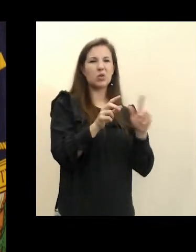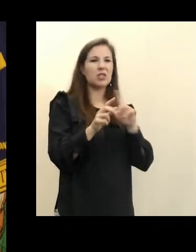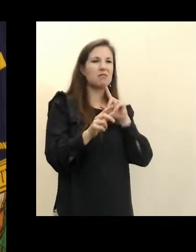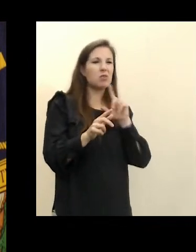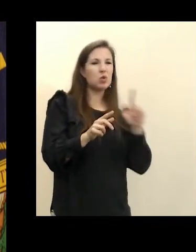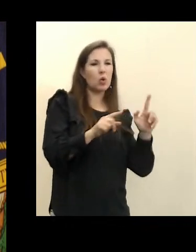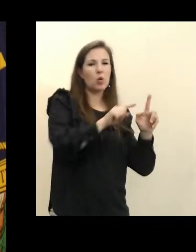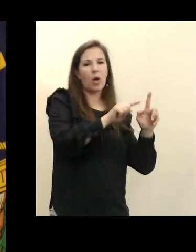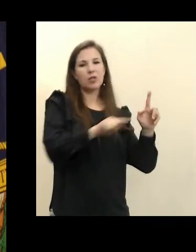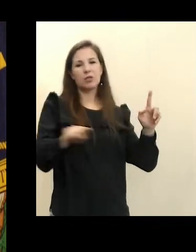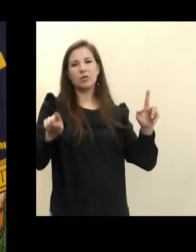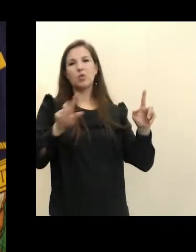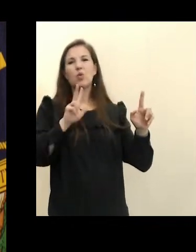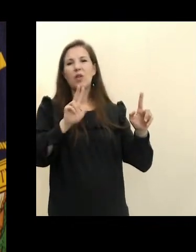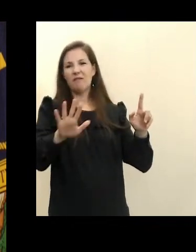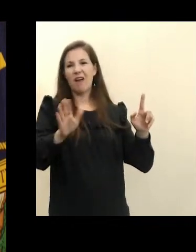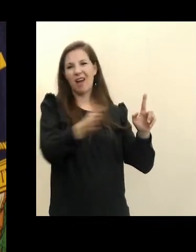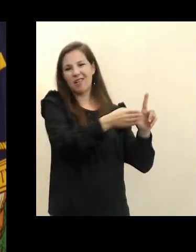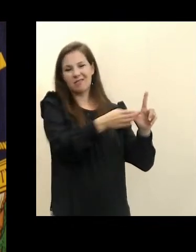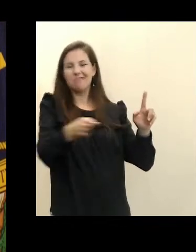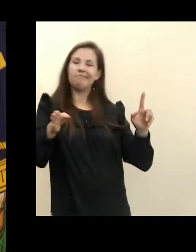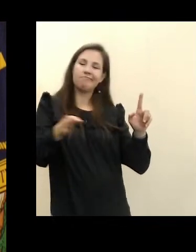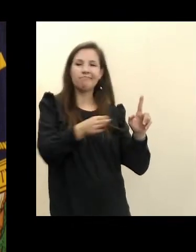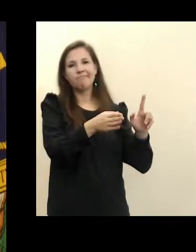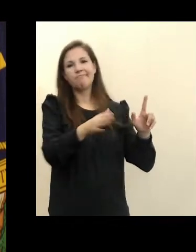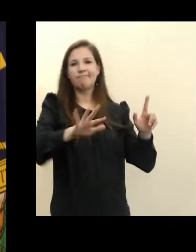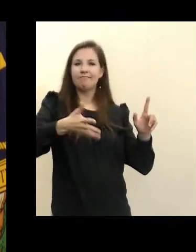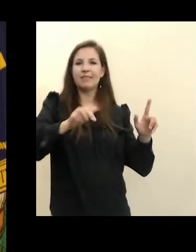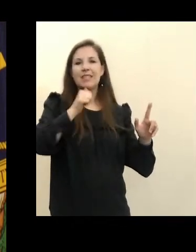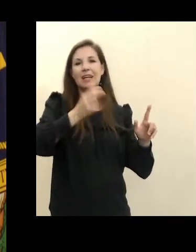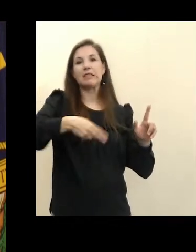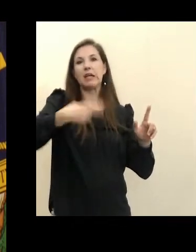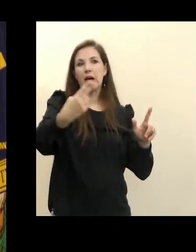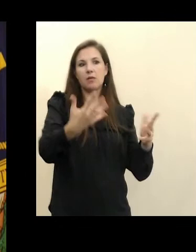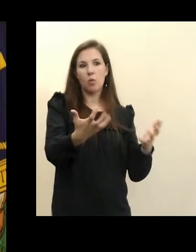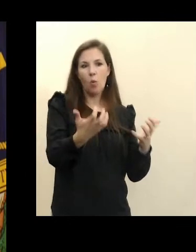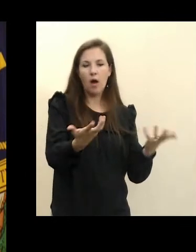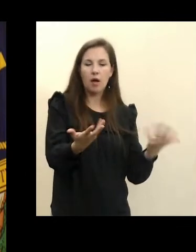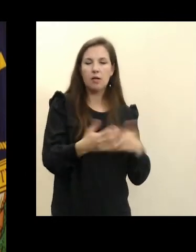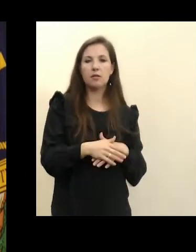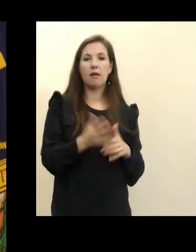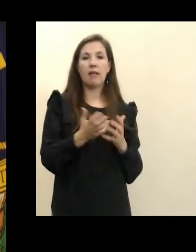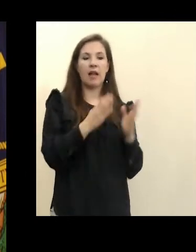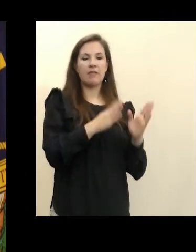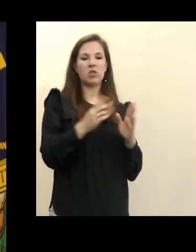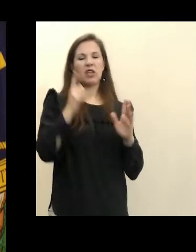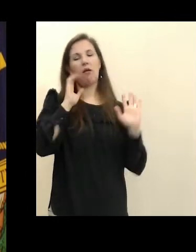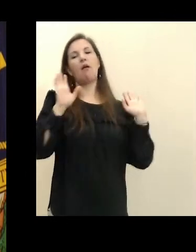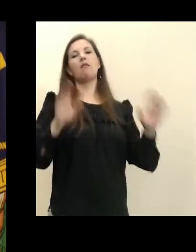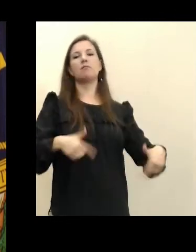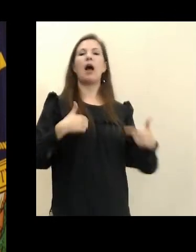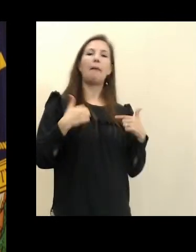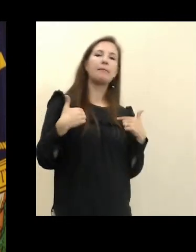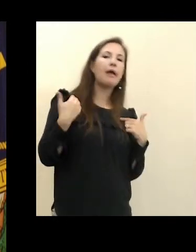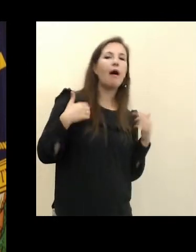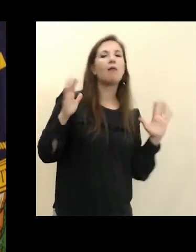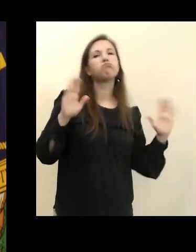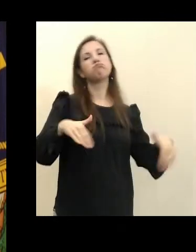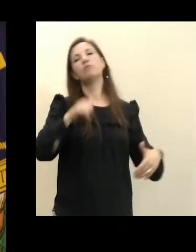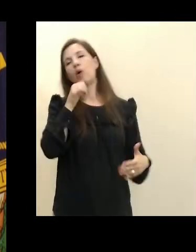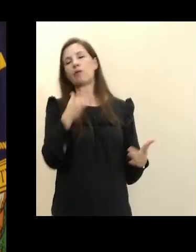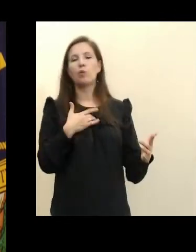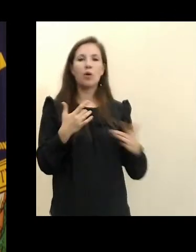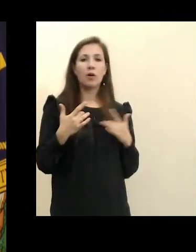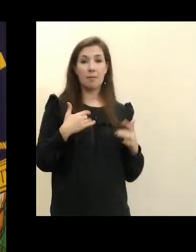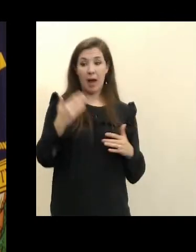to 35 age category. It's not as high as we'd like. A lot of individuals think I'm young, I don't have to worry about it, but I